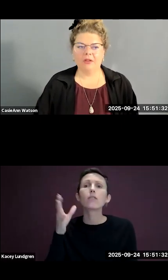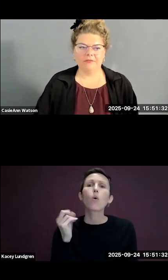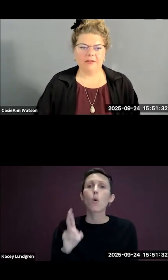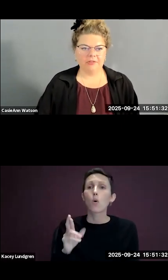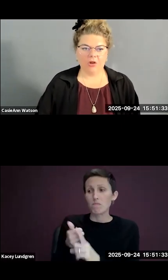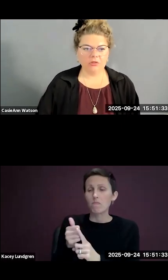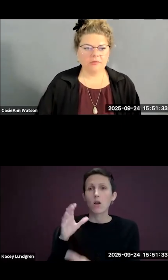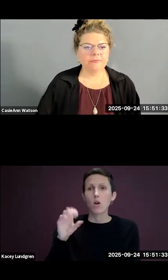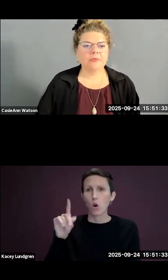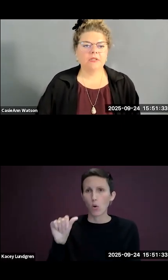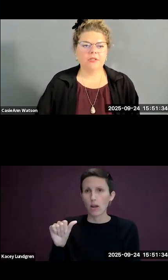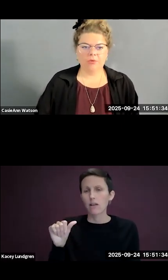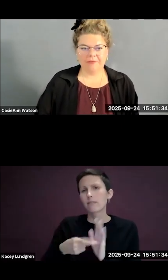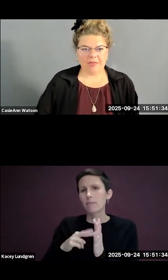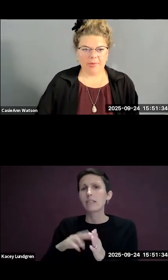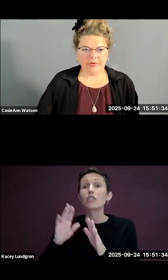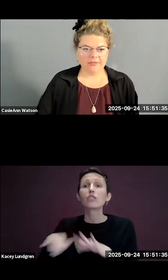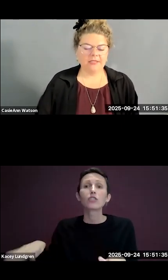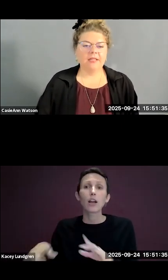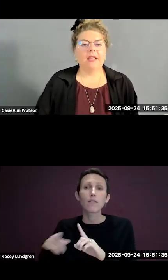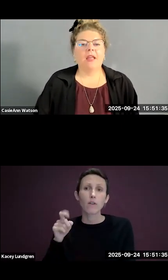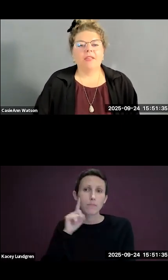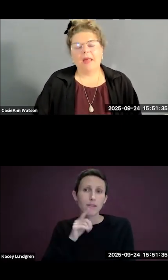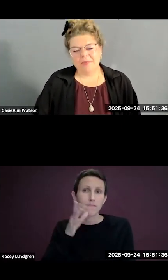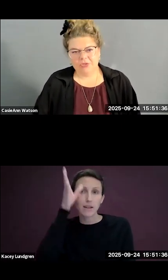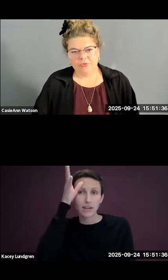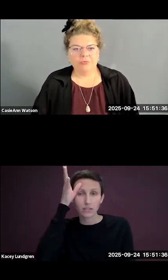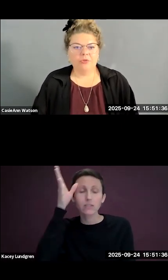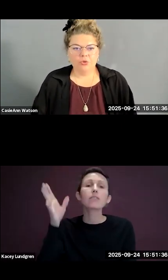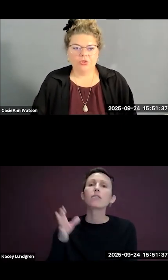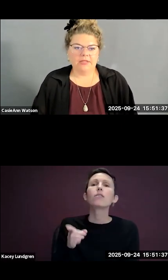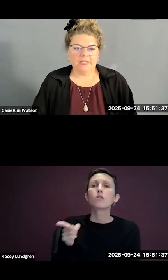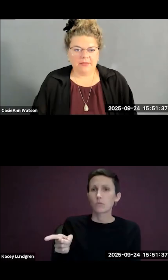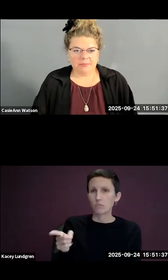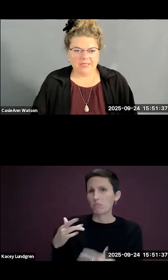means child of deaf adult, and you have deaf parents, that means